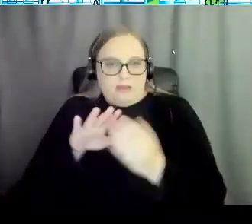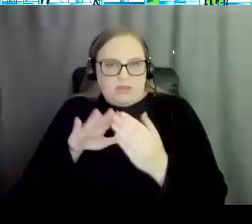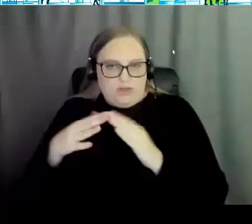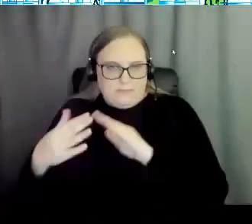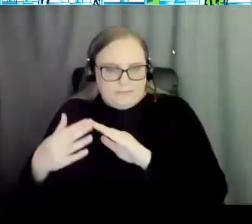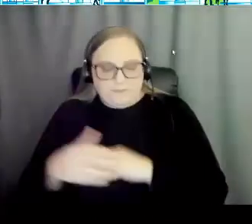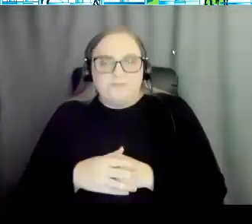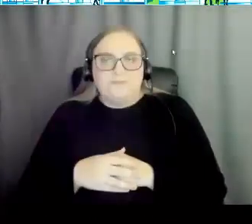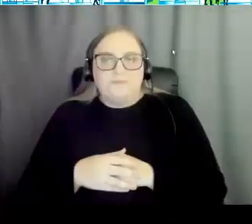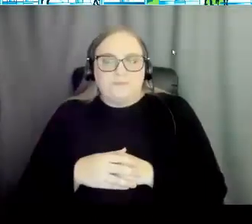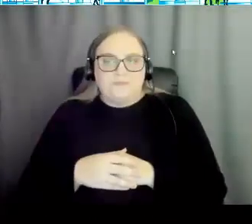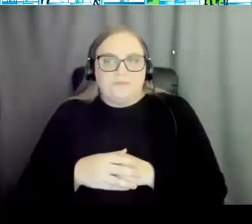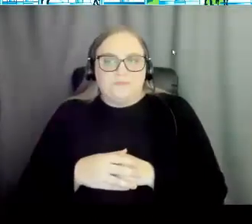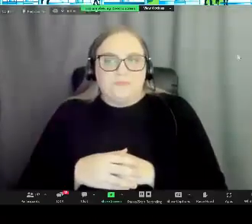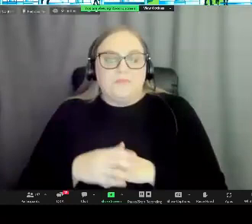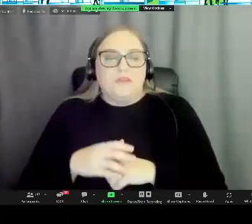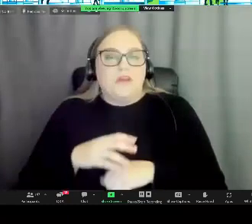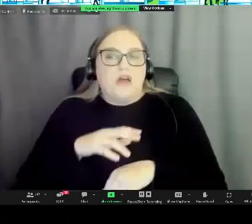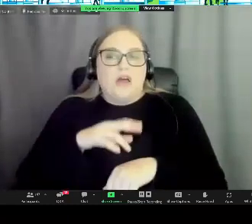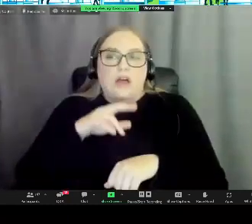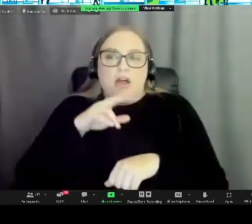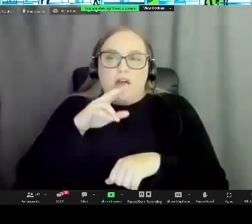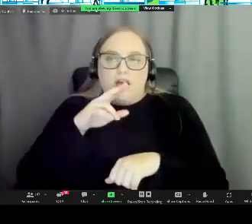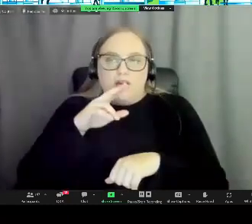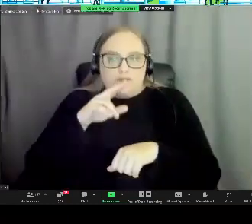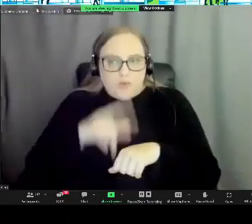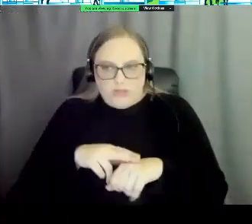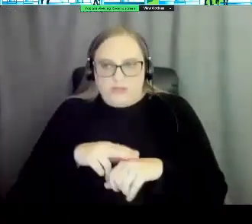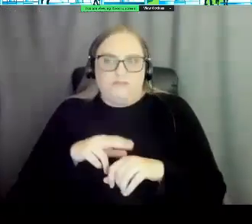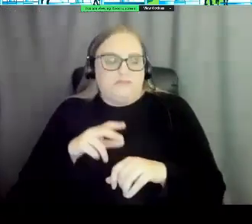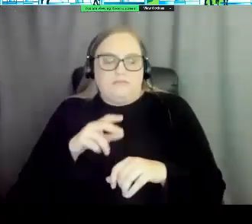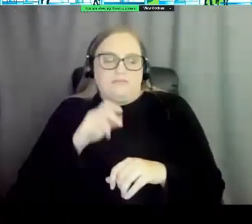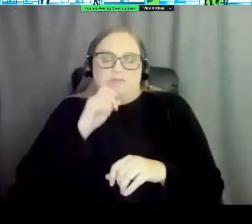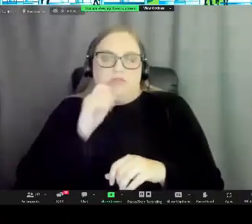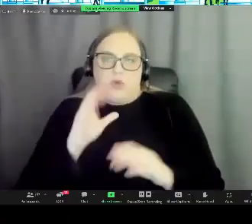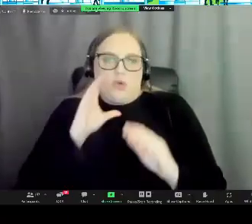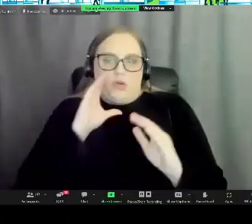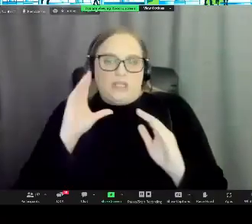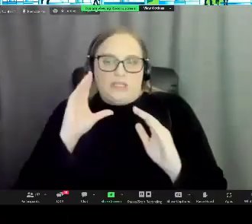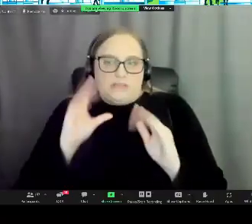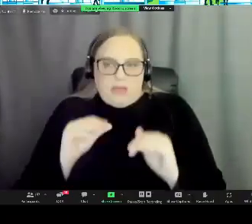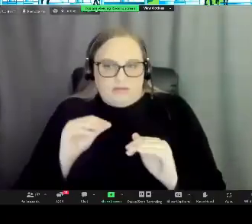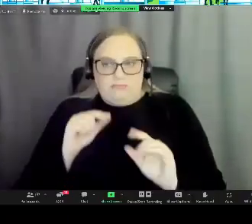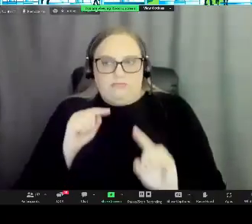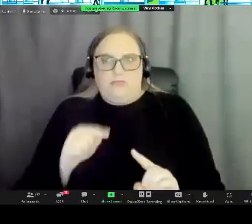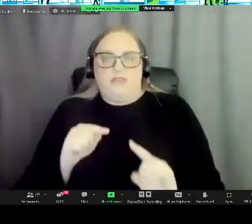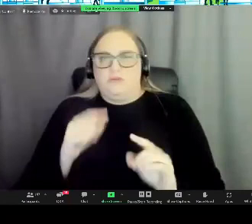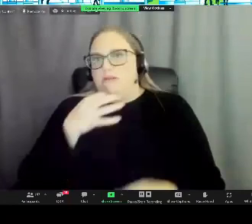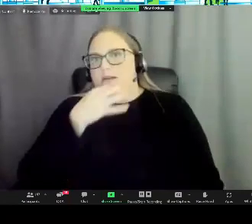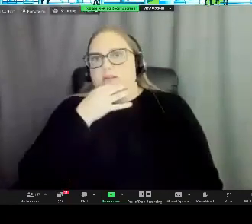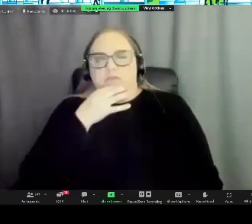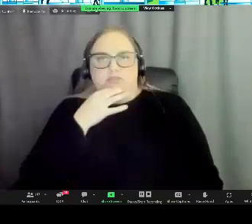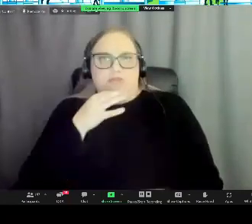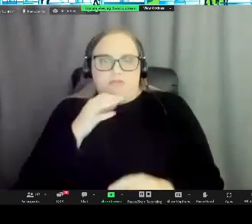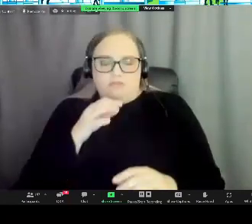Of course, we don't expect community members to be an expert in radiation measurements and effects